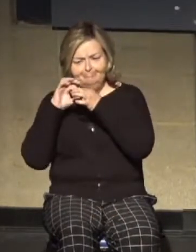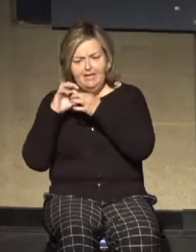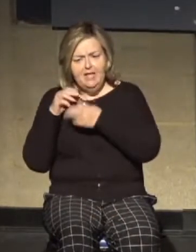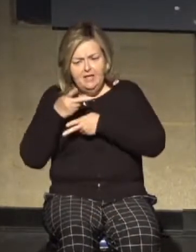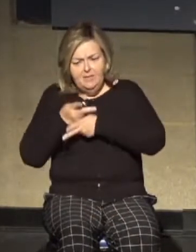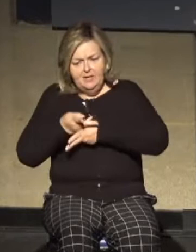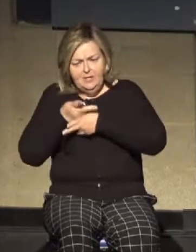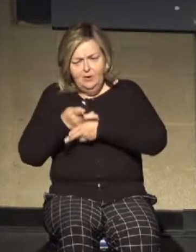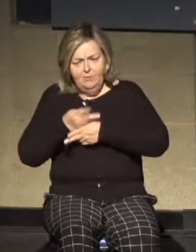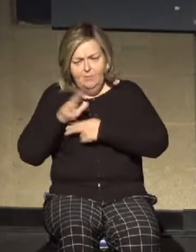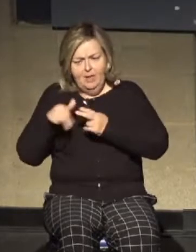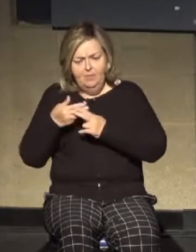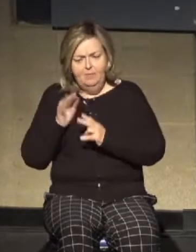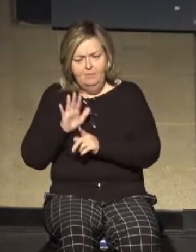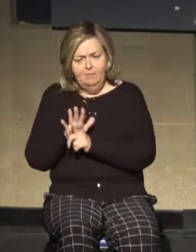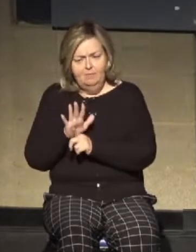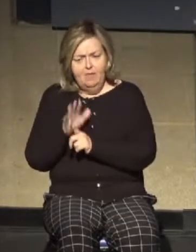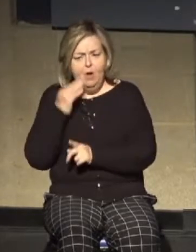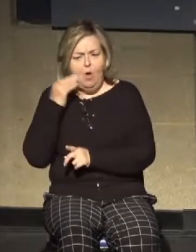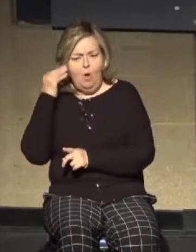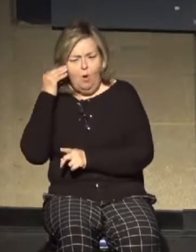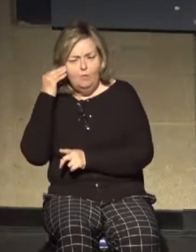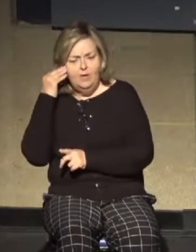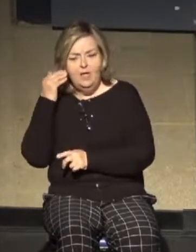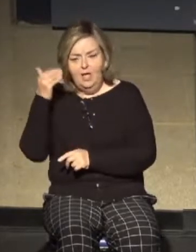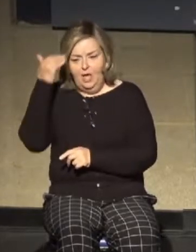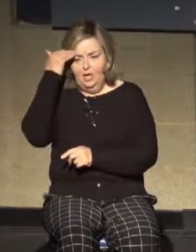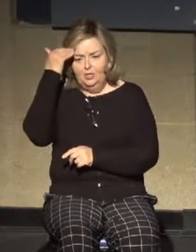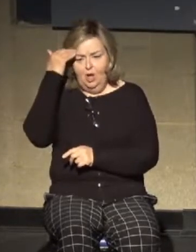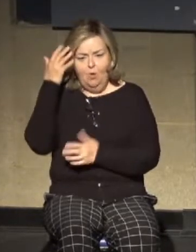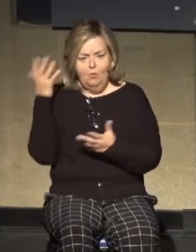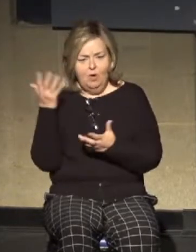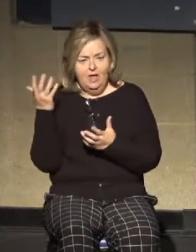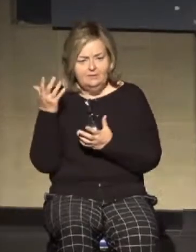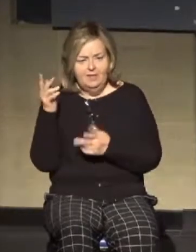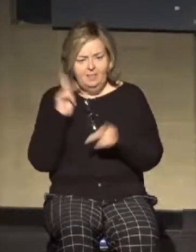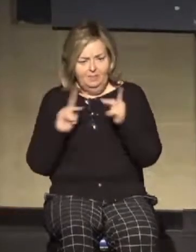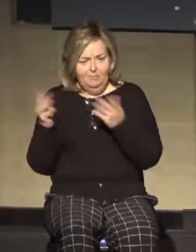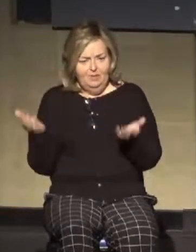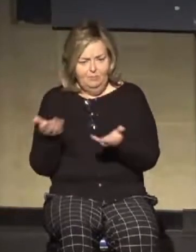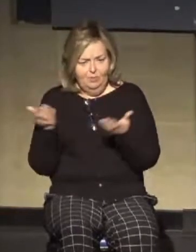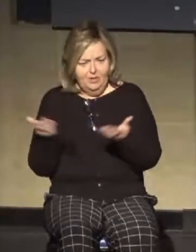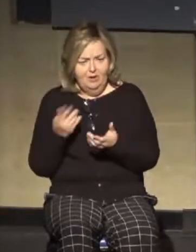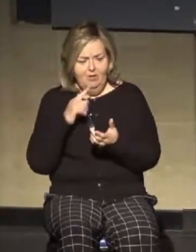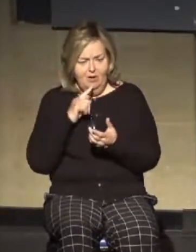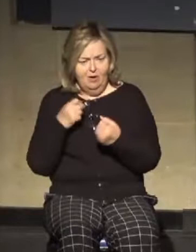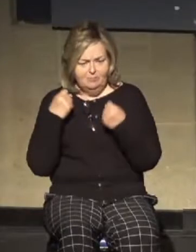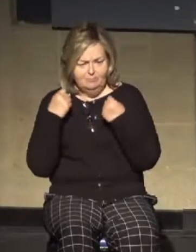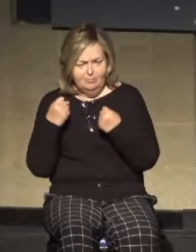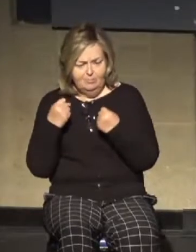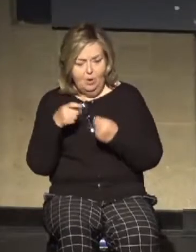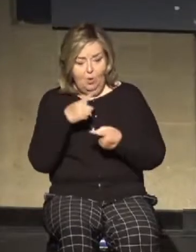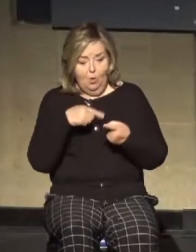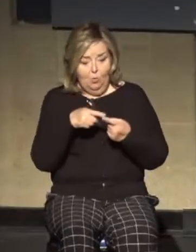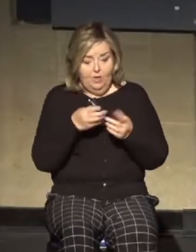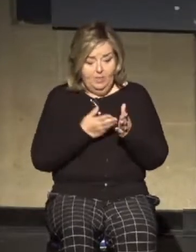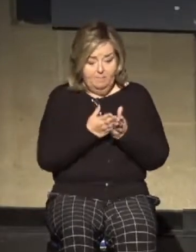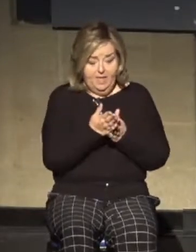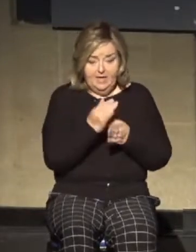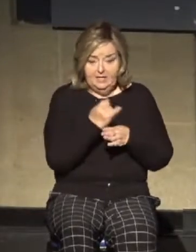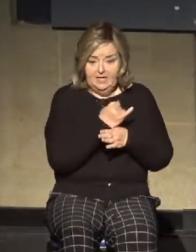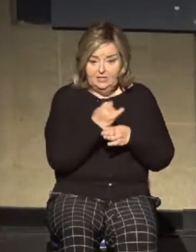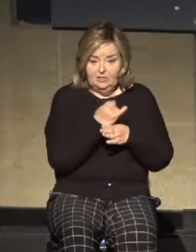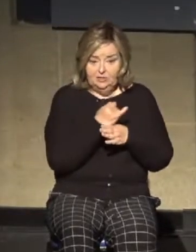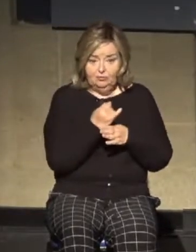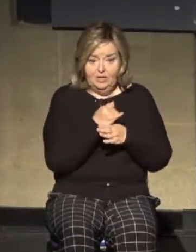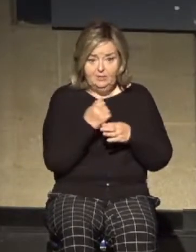place they call home. And you know what? The people are resilient. When the main industry in this area